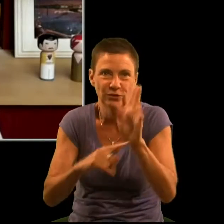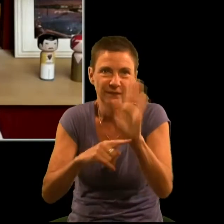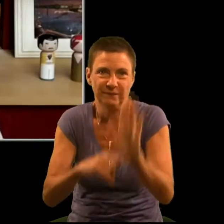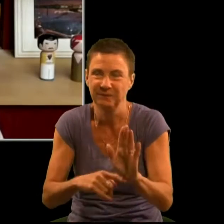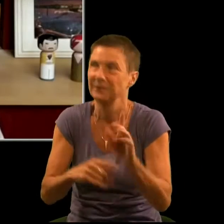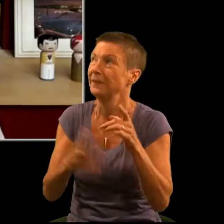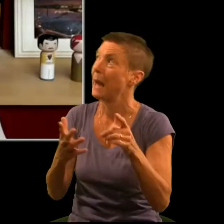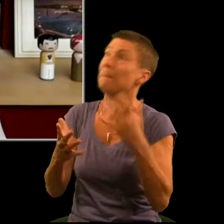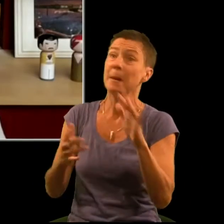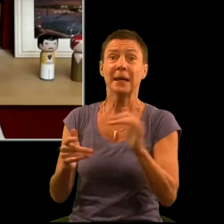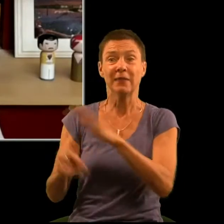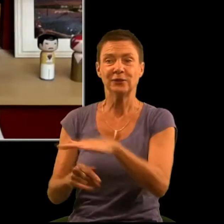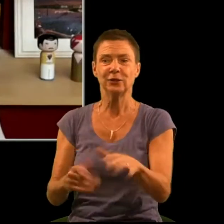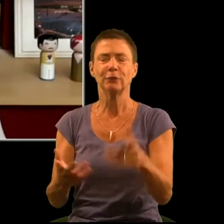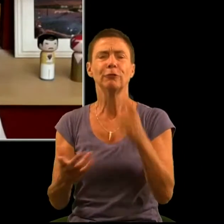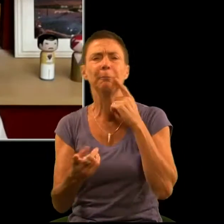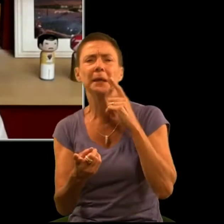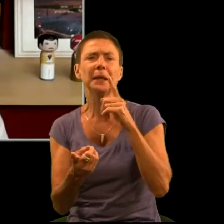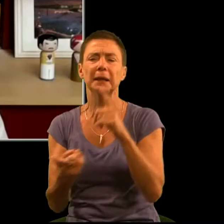and they maybe picked up